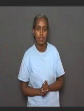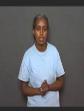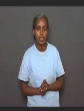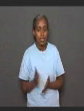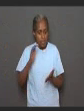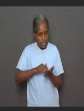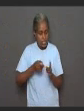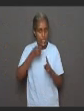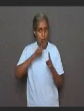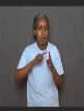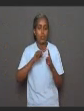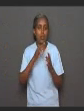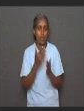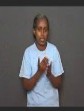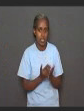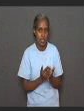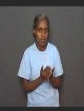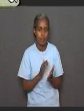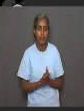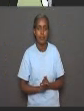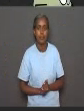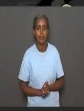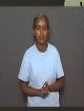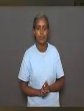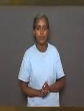Let's get back to our lesson.